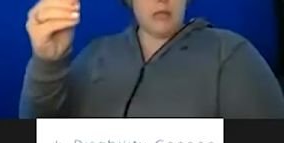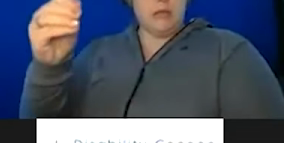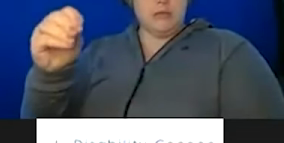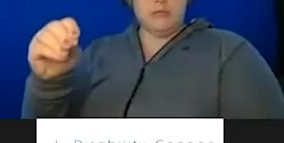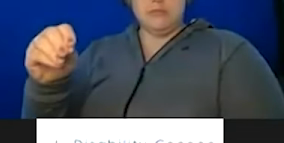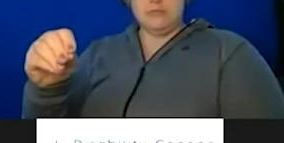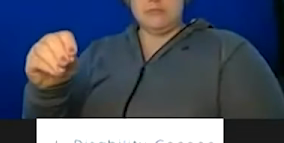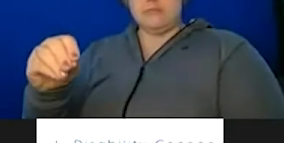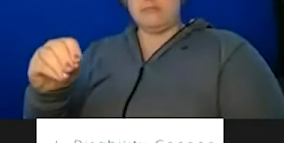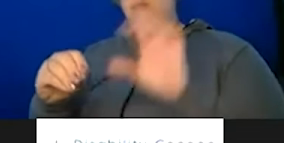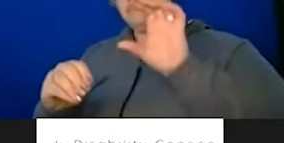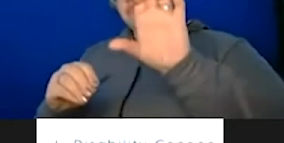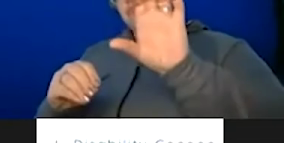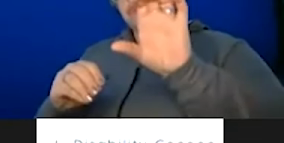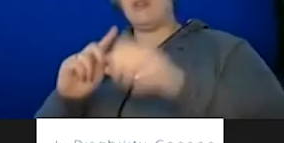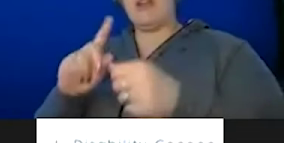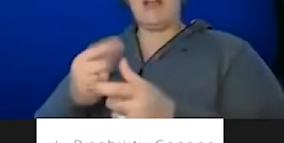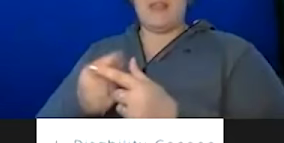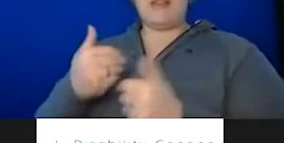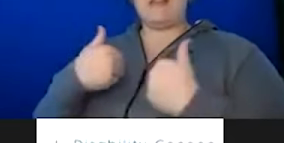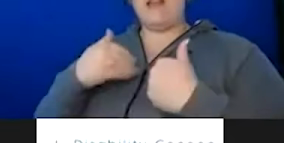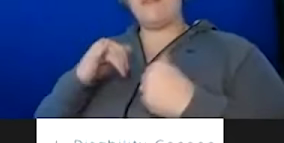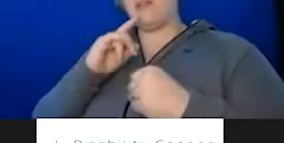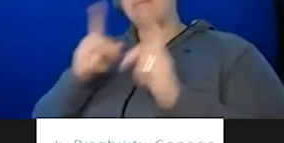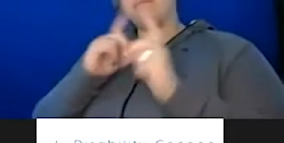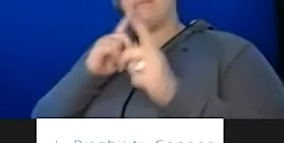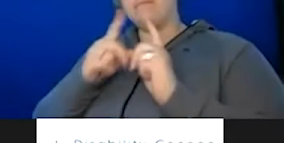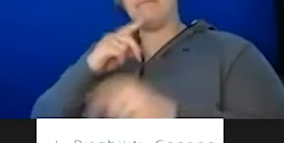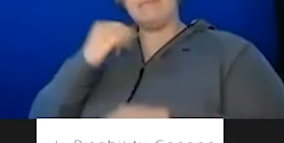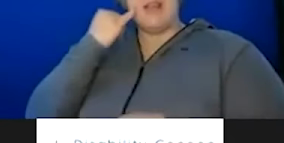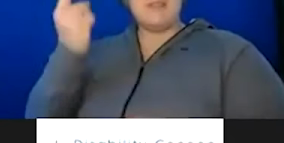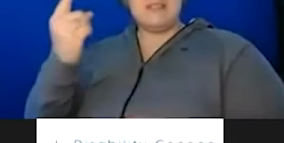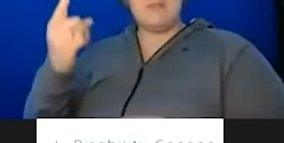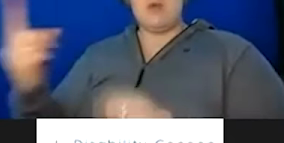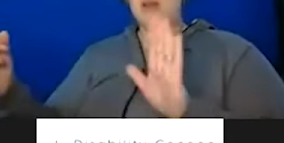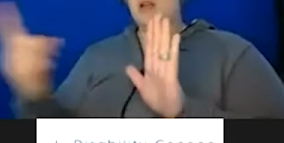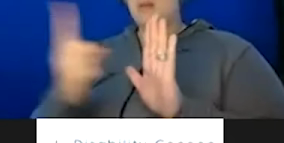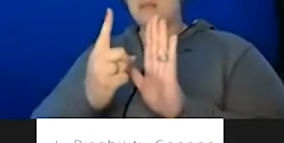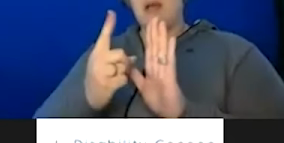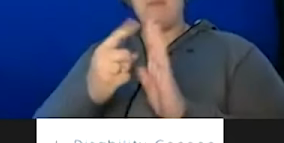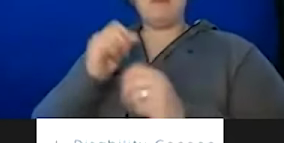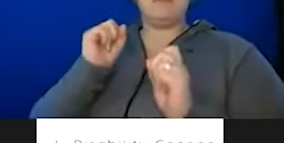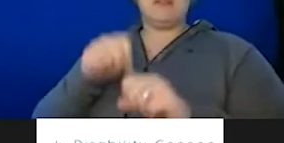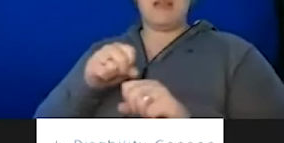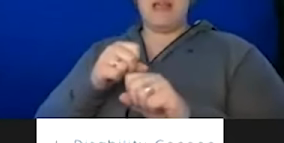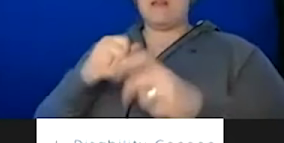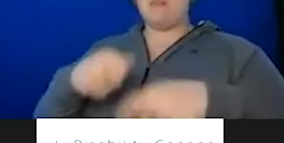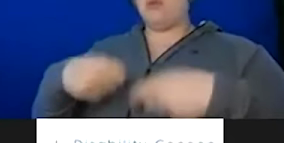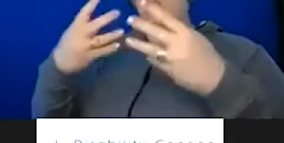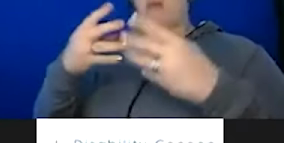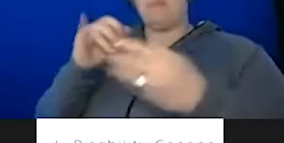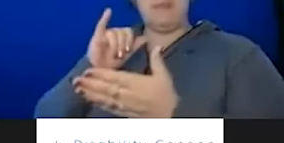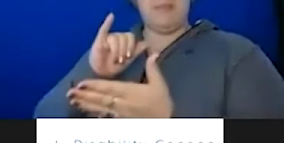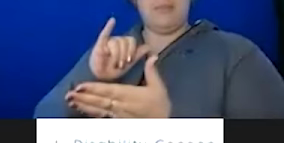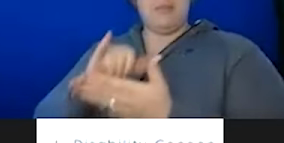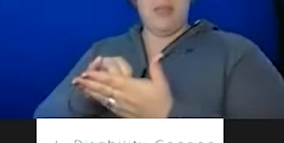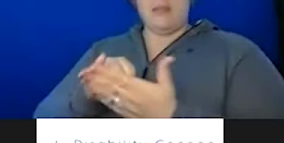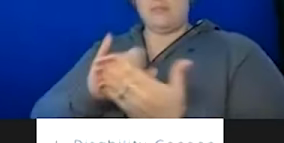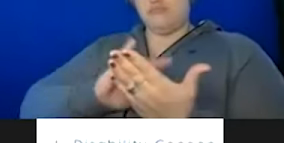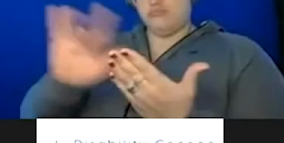And then they have the ability to, when they receive a notification, to pull that feed up on their phone,